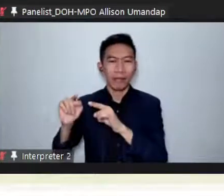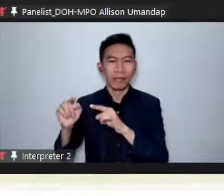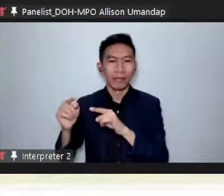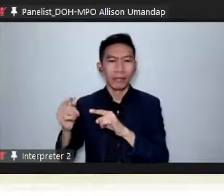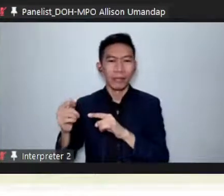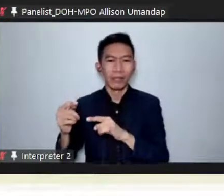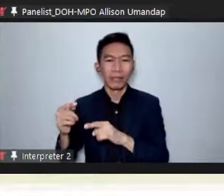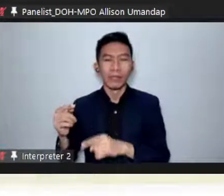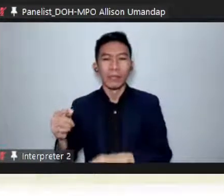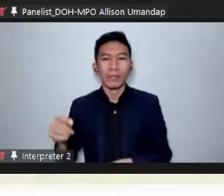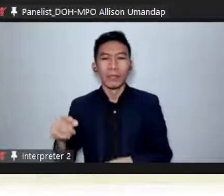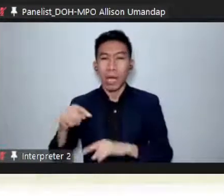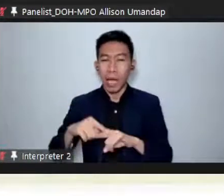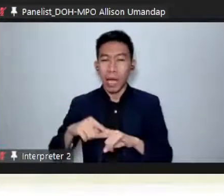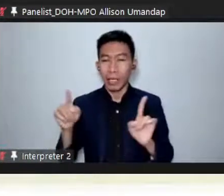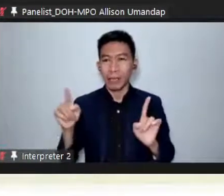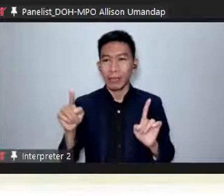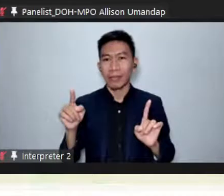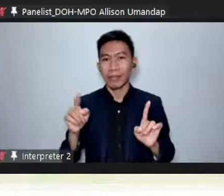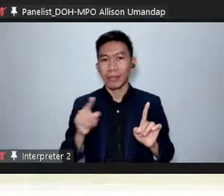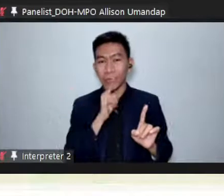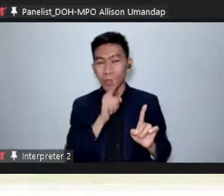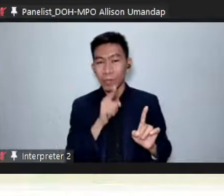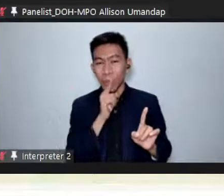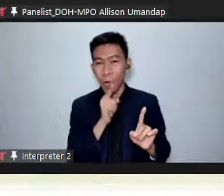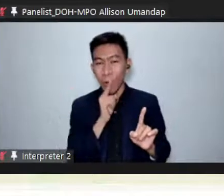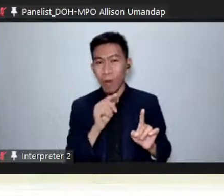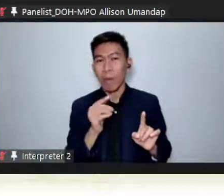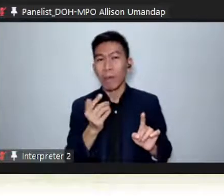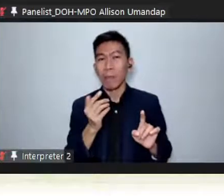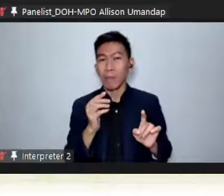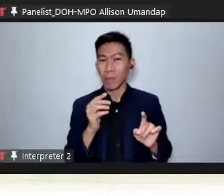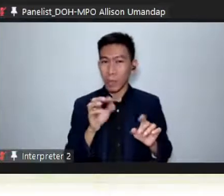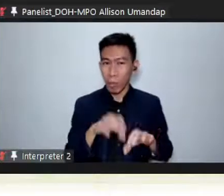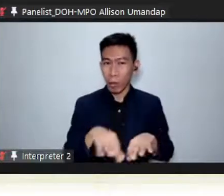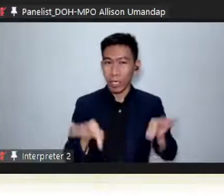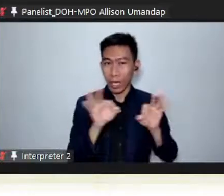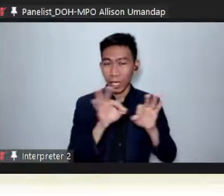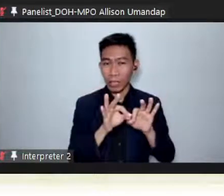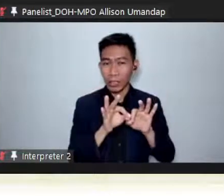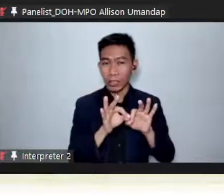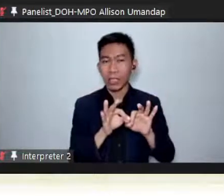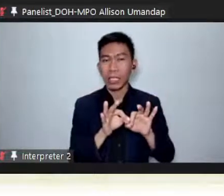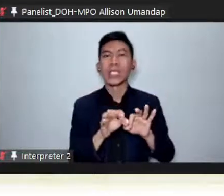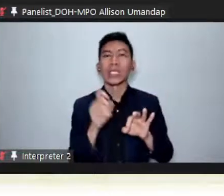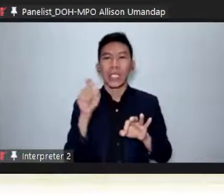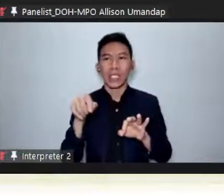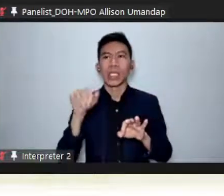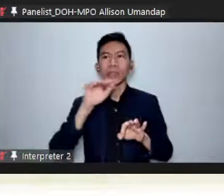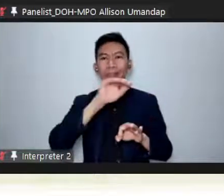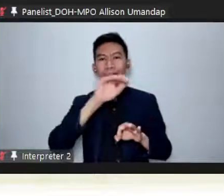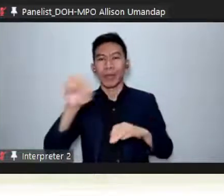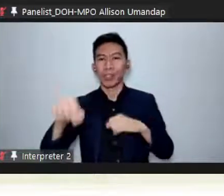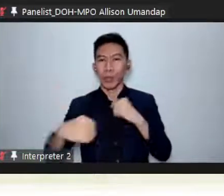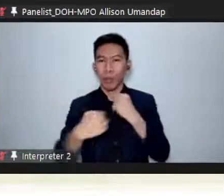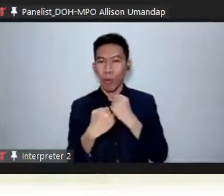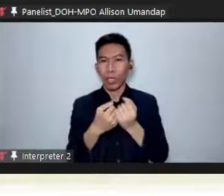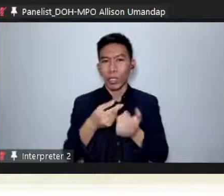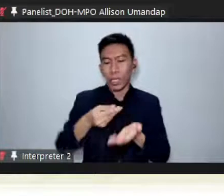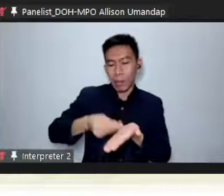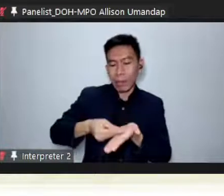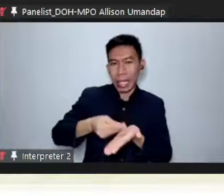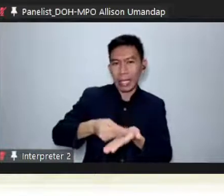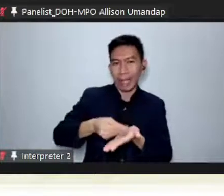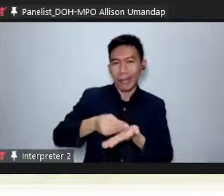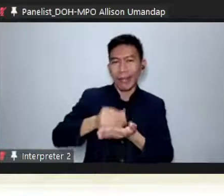brewing siya. Pero yung gut issue is being able to get support and financial